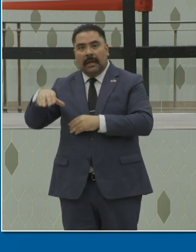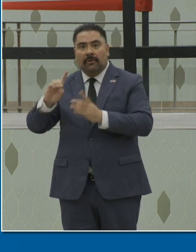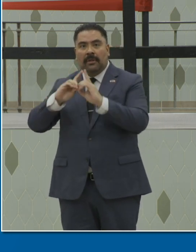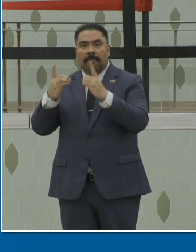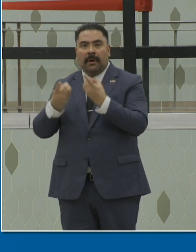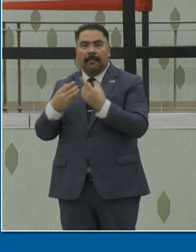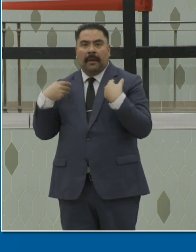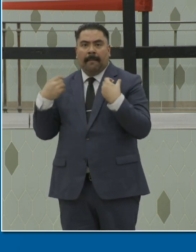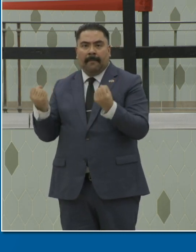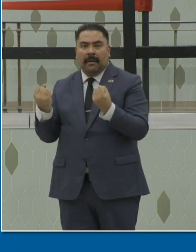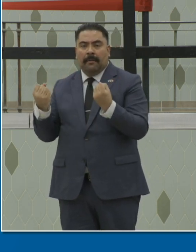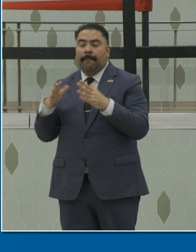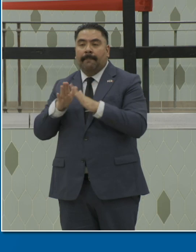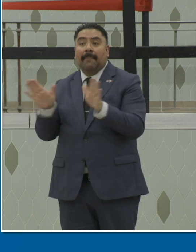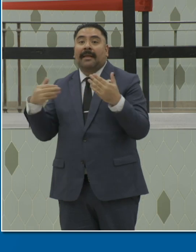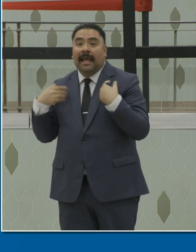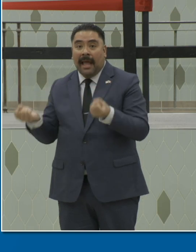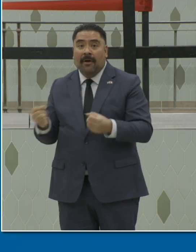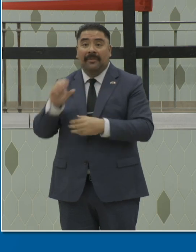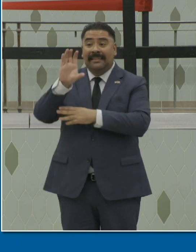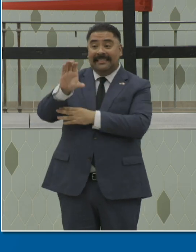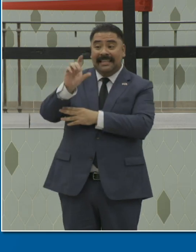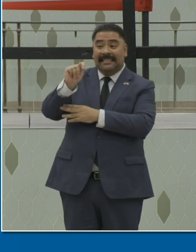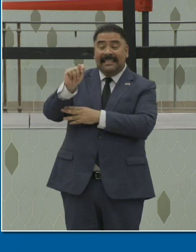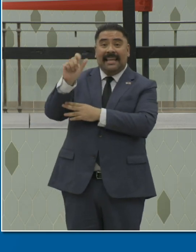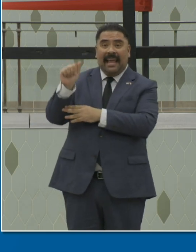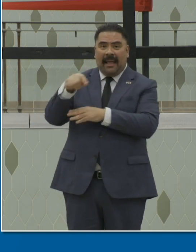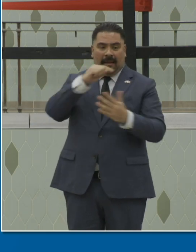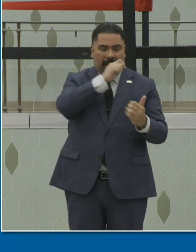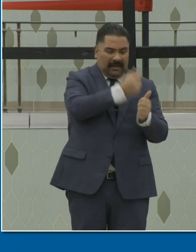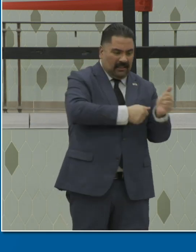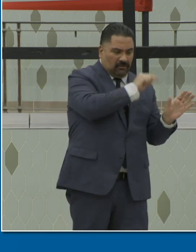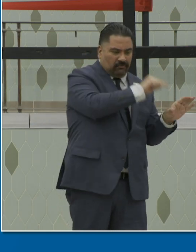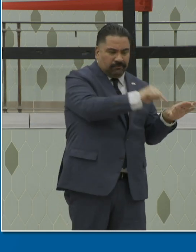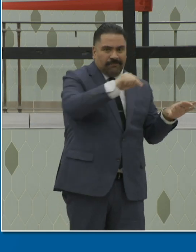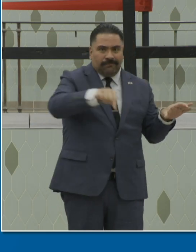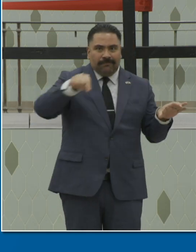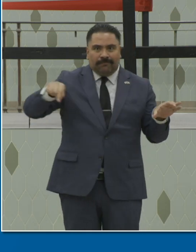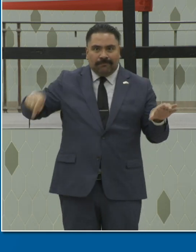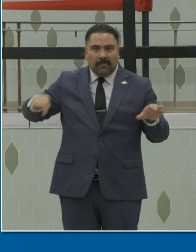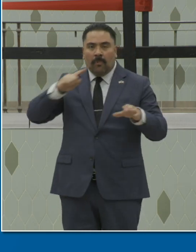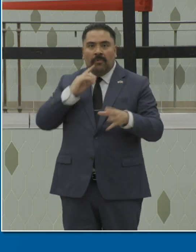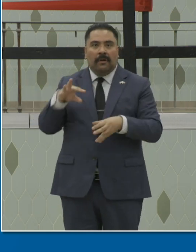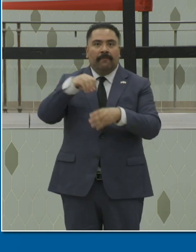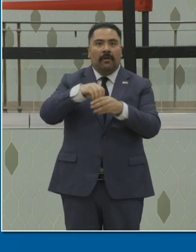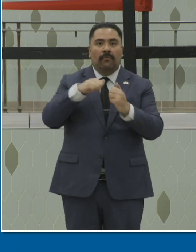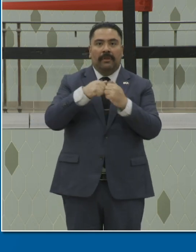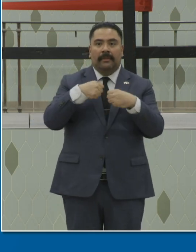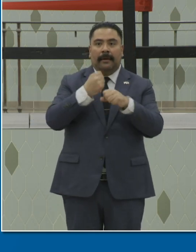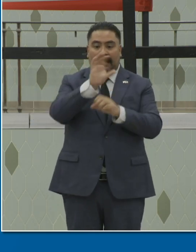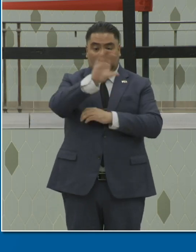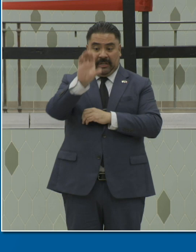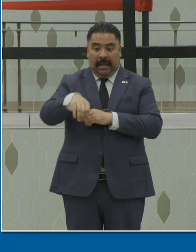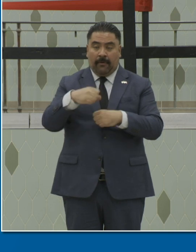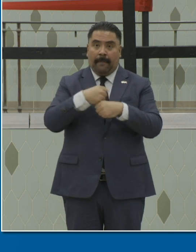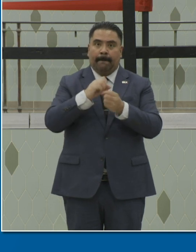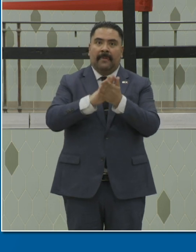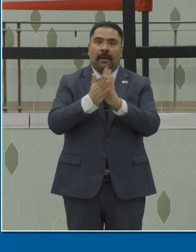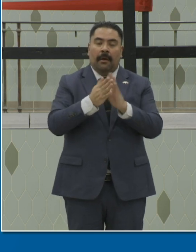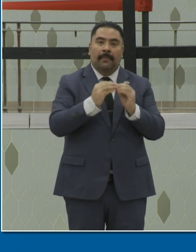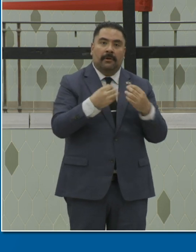Public Health, CTA, all of these entities play a part in building a better, stronger, safer Chicago. And our new